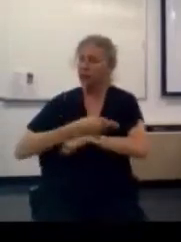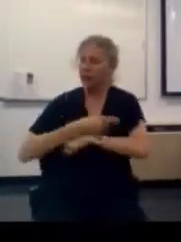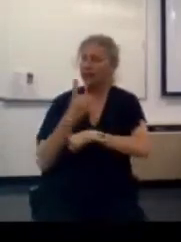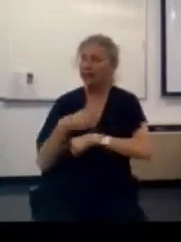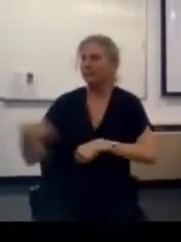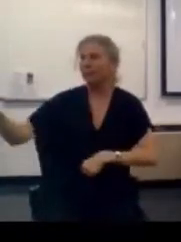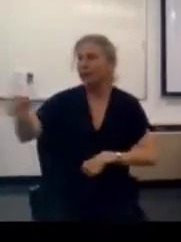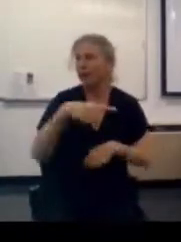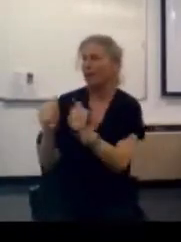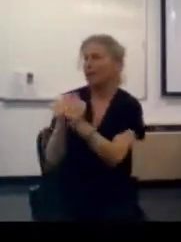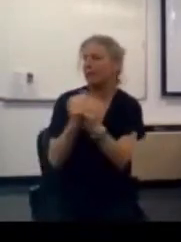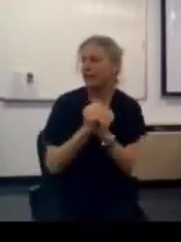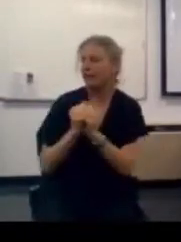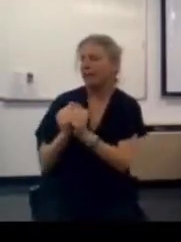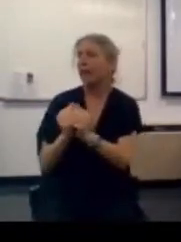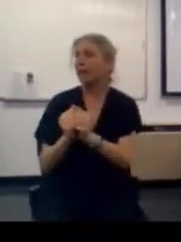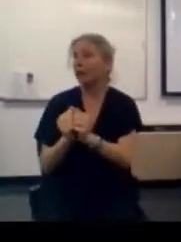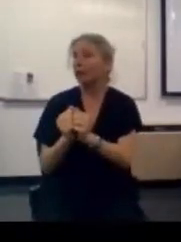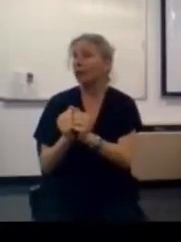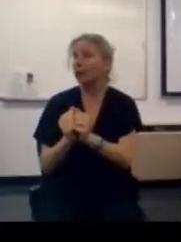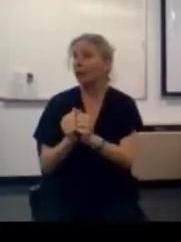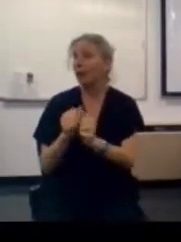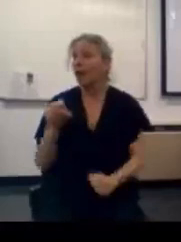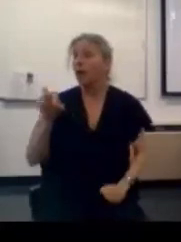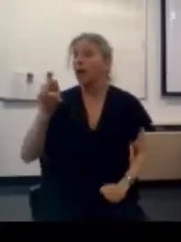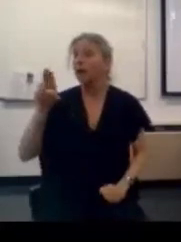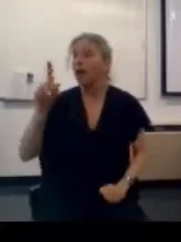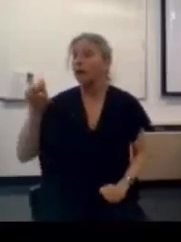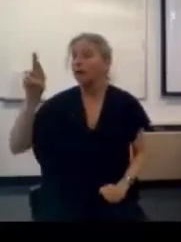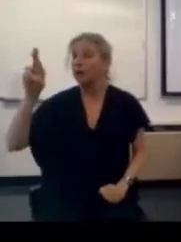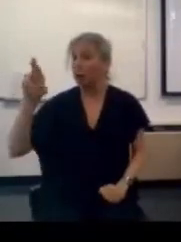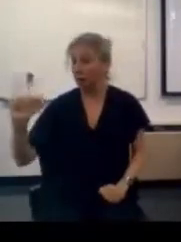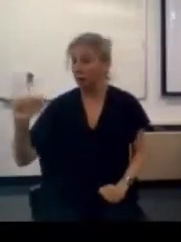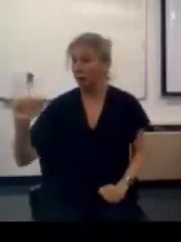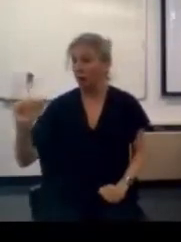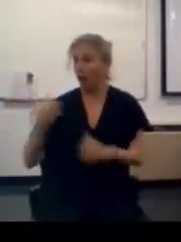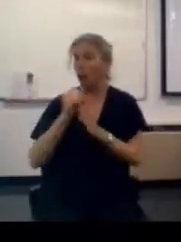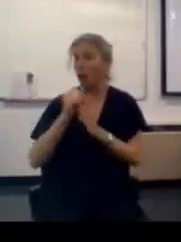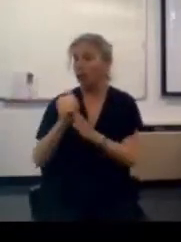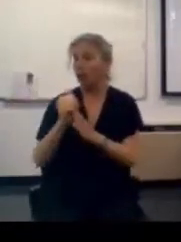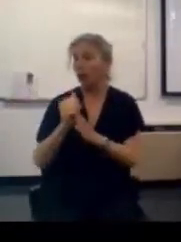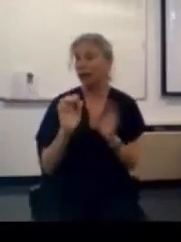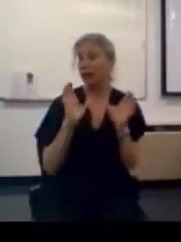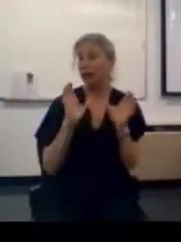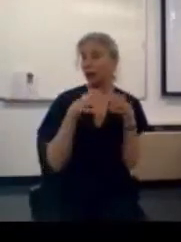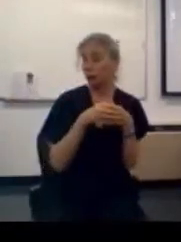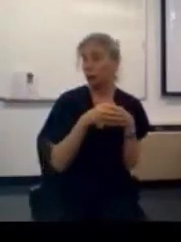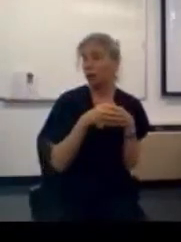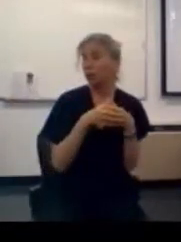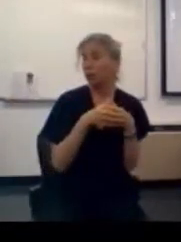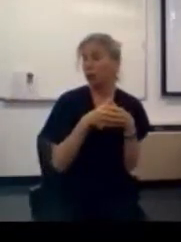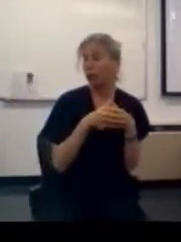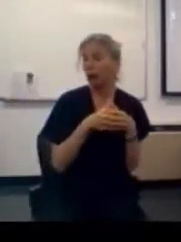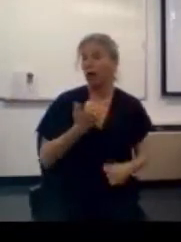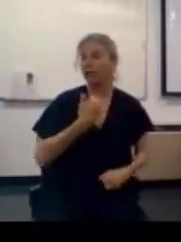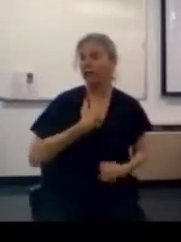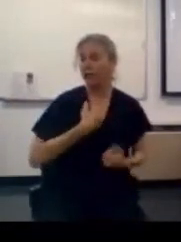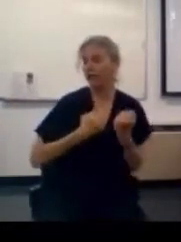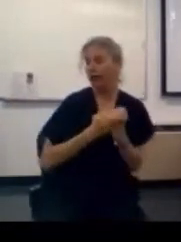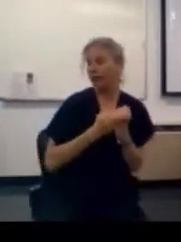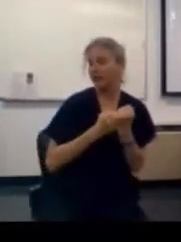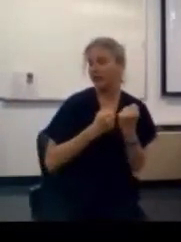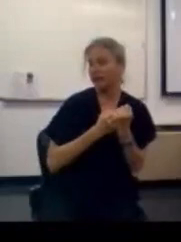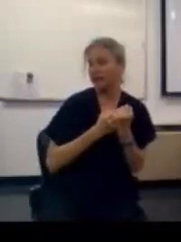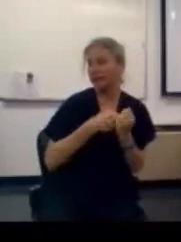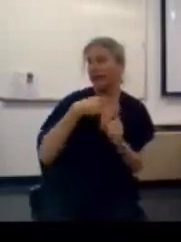to be sharing this day with each of you. Of note, Dr. Lehra will be facilitating a small group